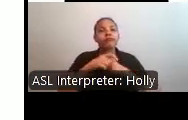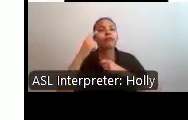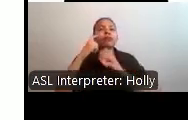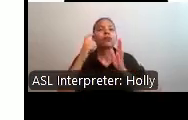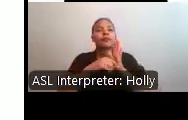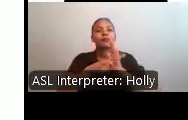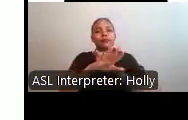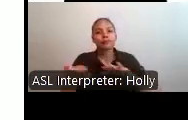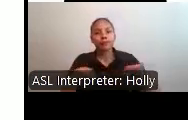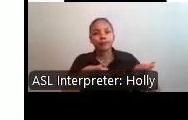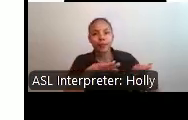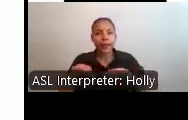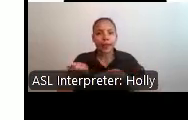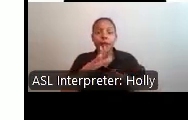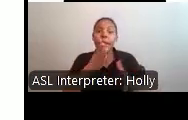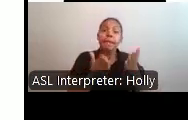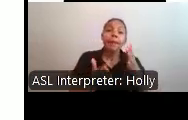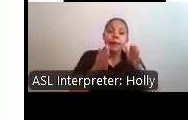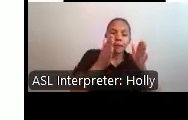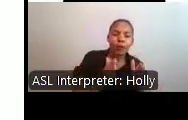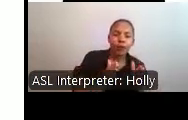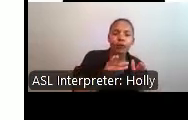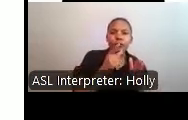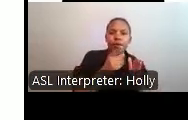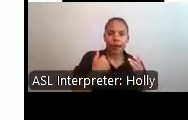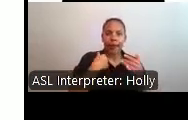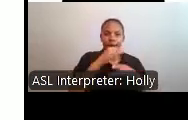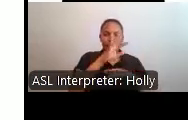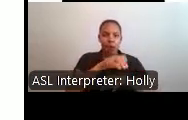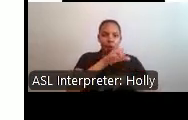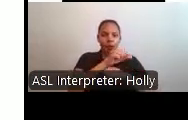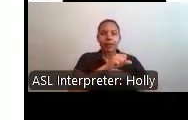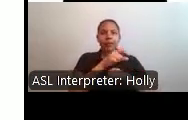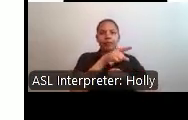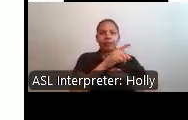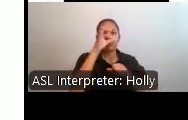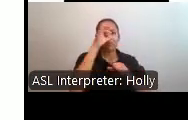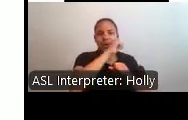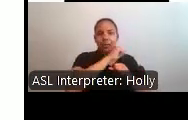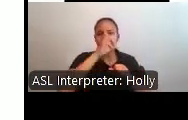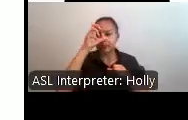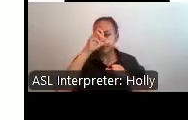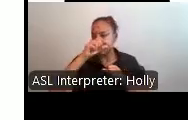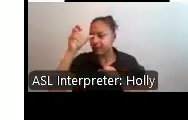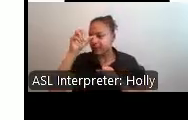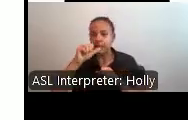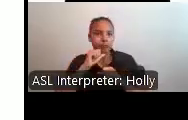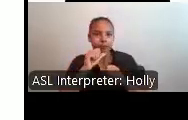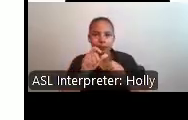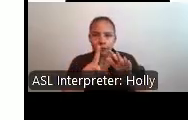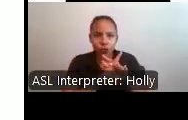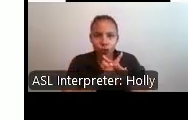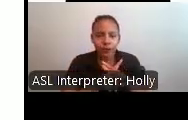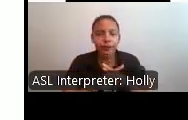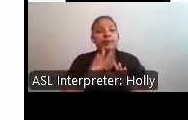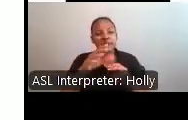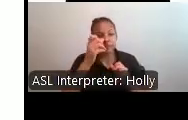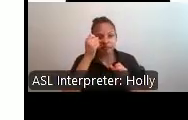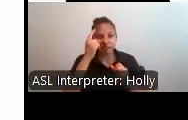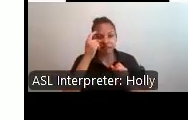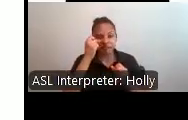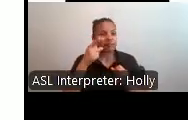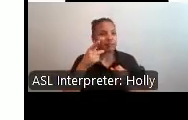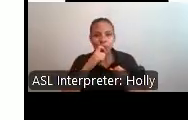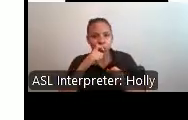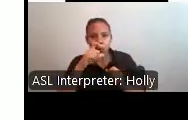organized. It's important to keep in mind, you don't need to diagnose or fix the issue, but often